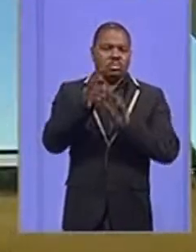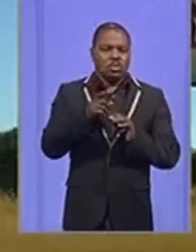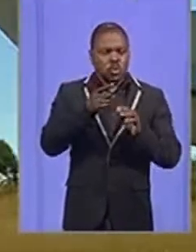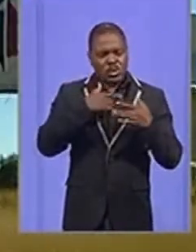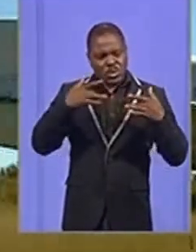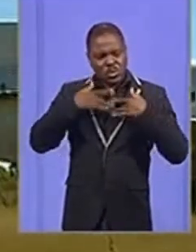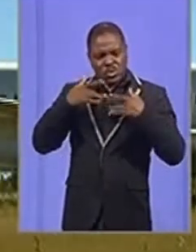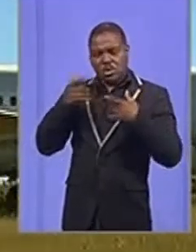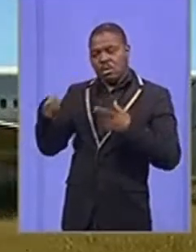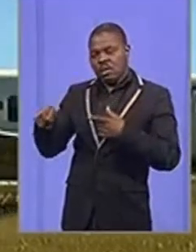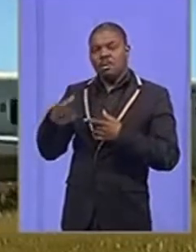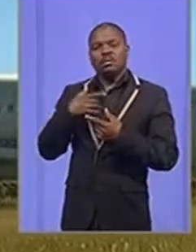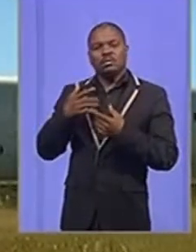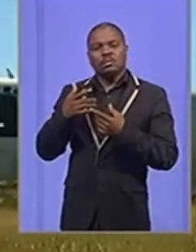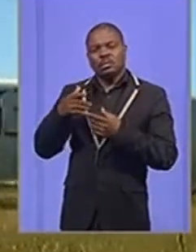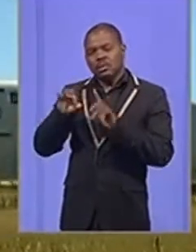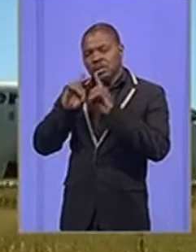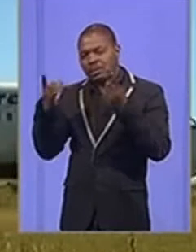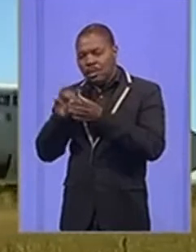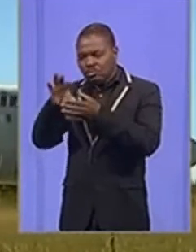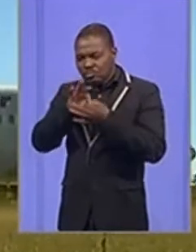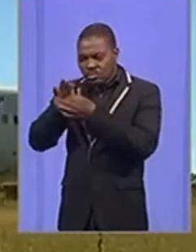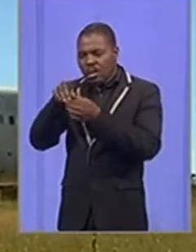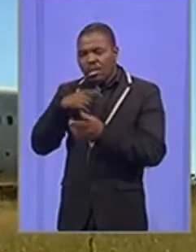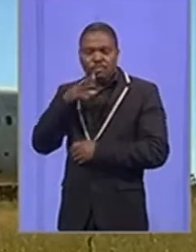noted through the intergovernmental relation structures that we participate in.